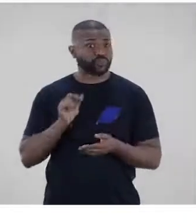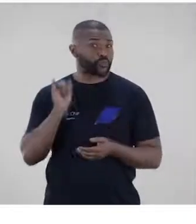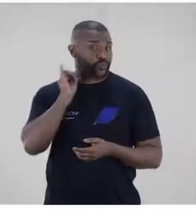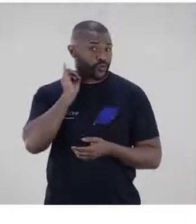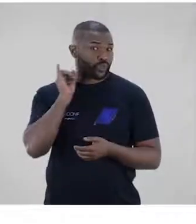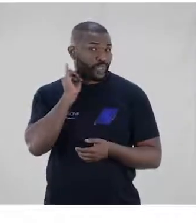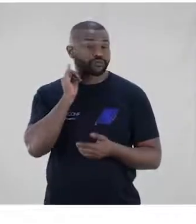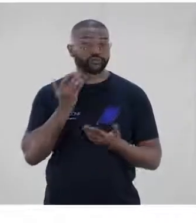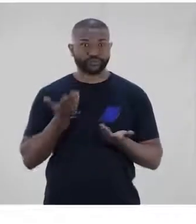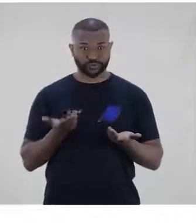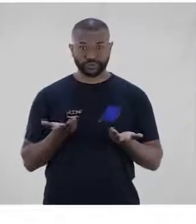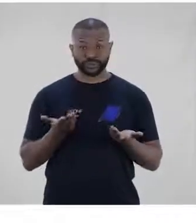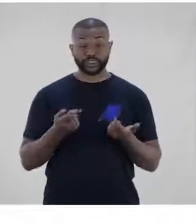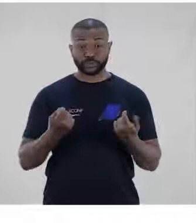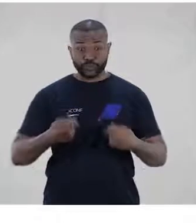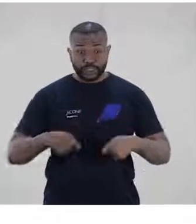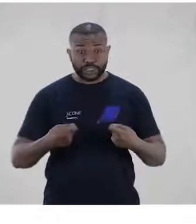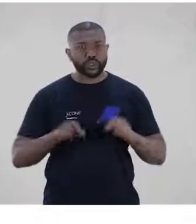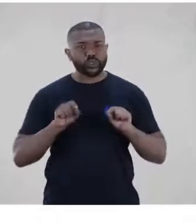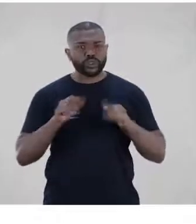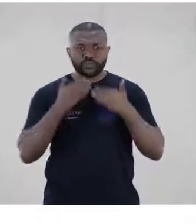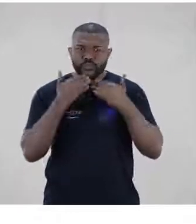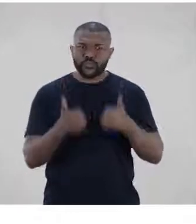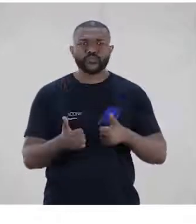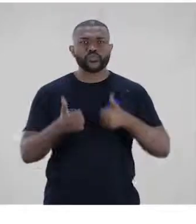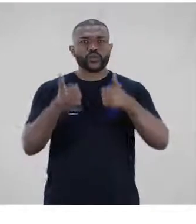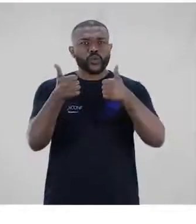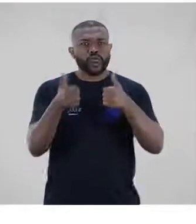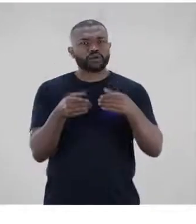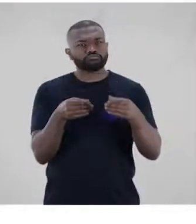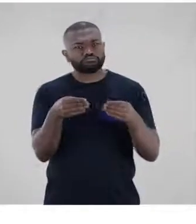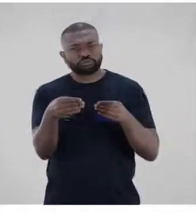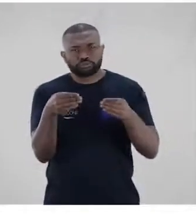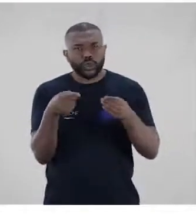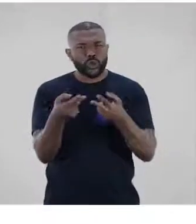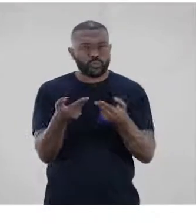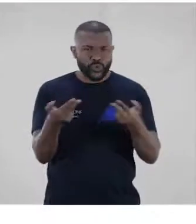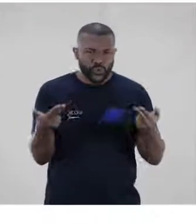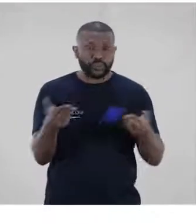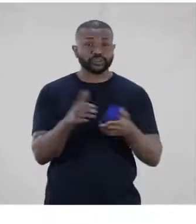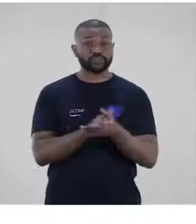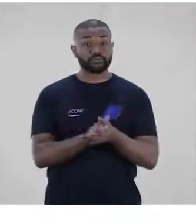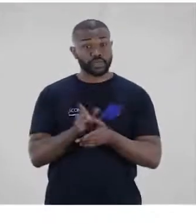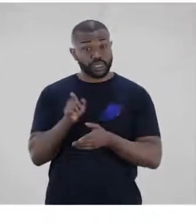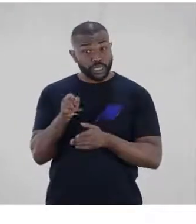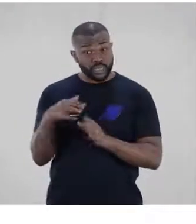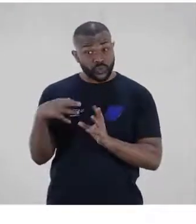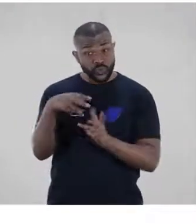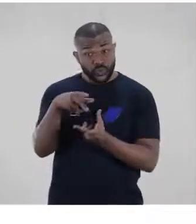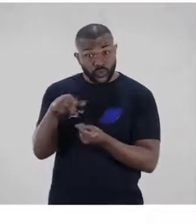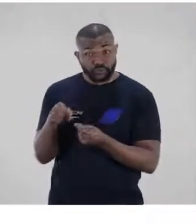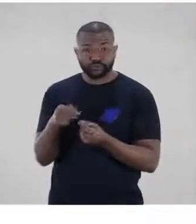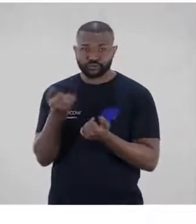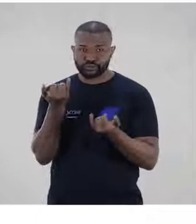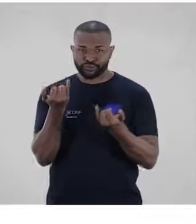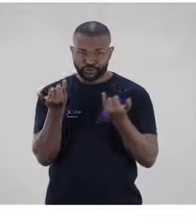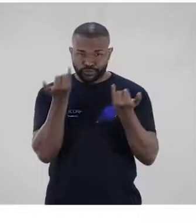operational data. Of course, there's still room for improvement around elasticity and so on, but that's the world of operational